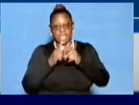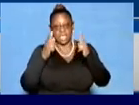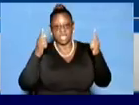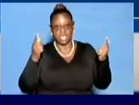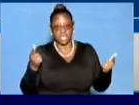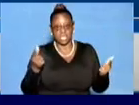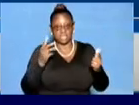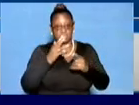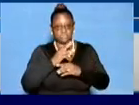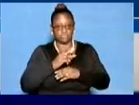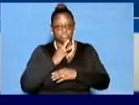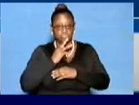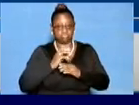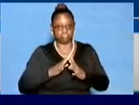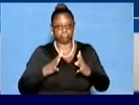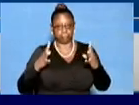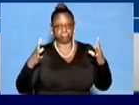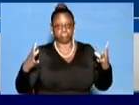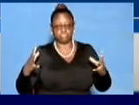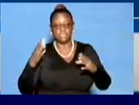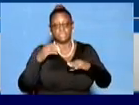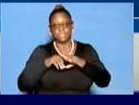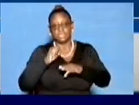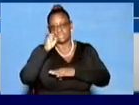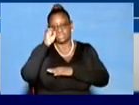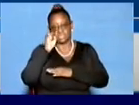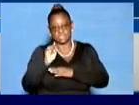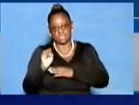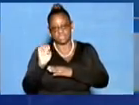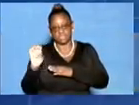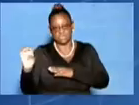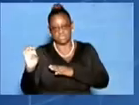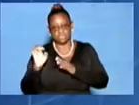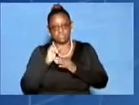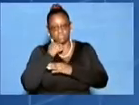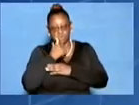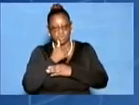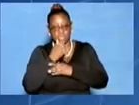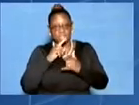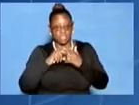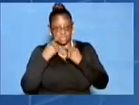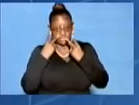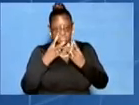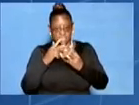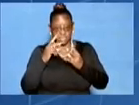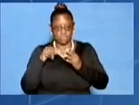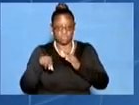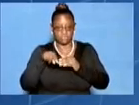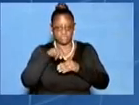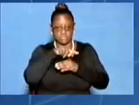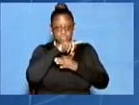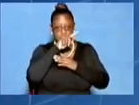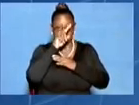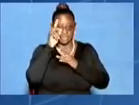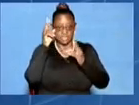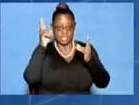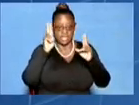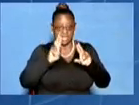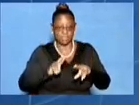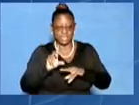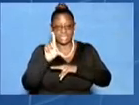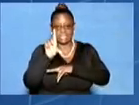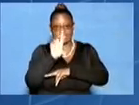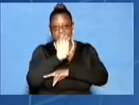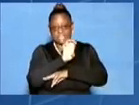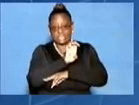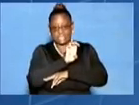be experiencing some large swells in the southeast Bahamas through tomorrow. And taking a look at what's happening in the tropics, Lee now